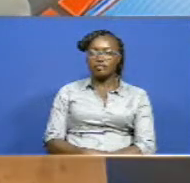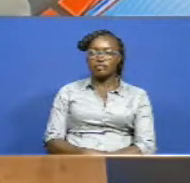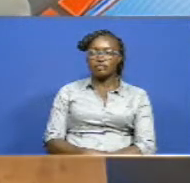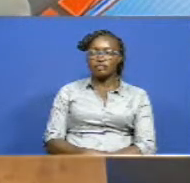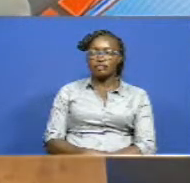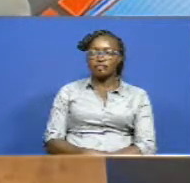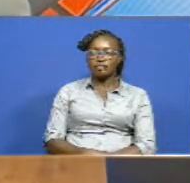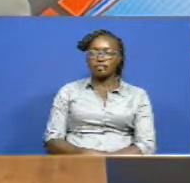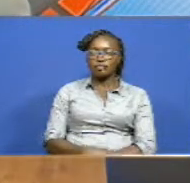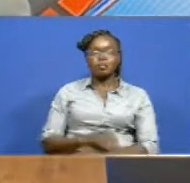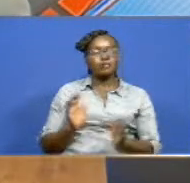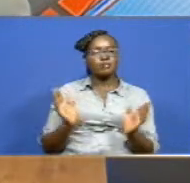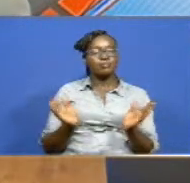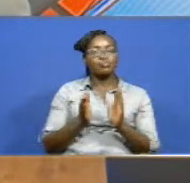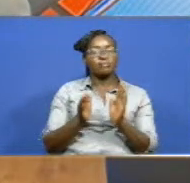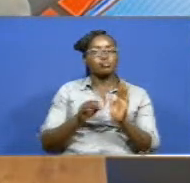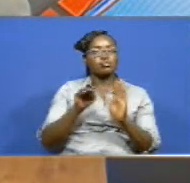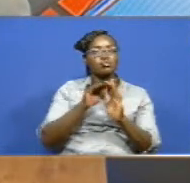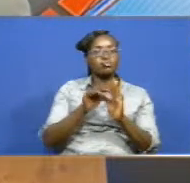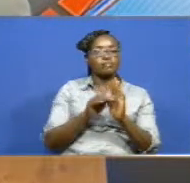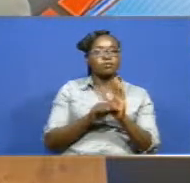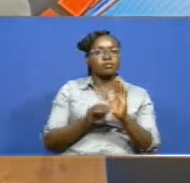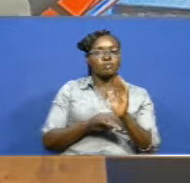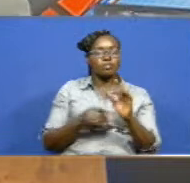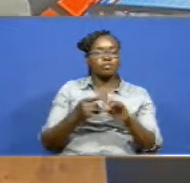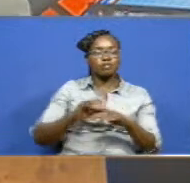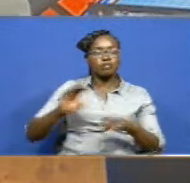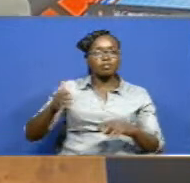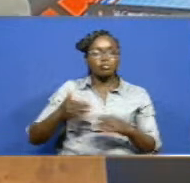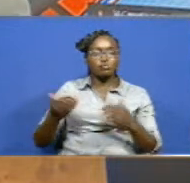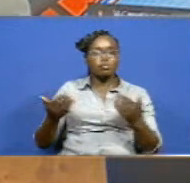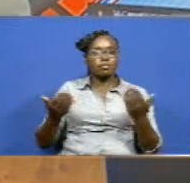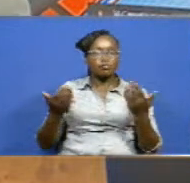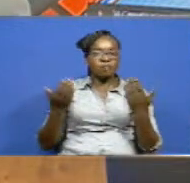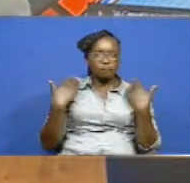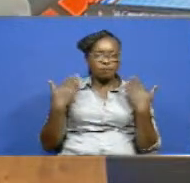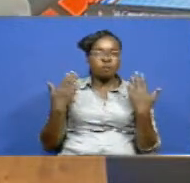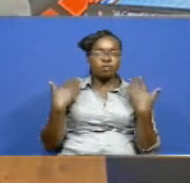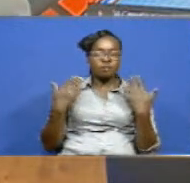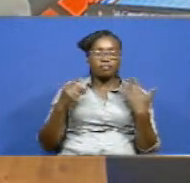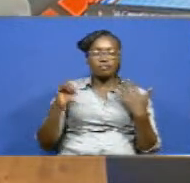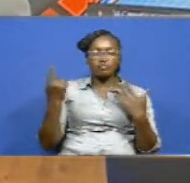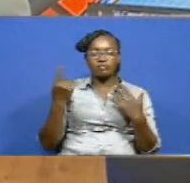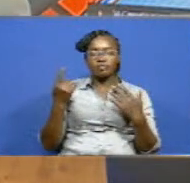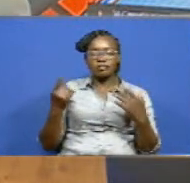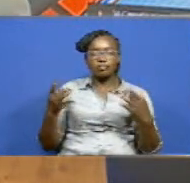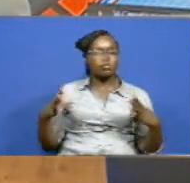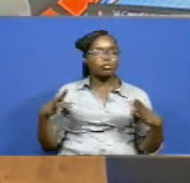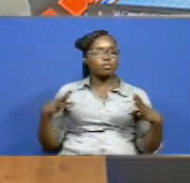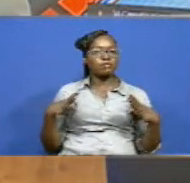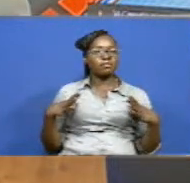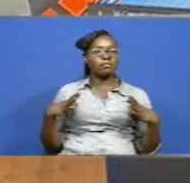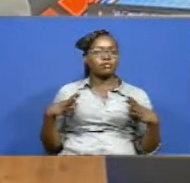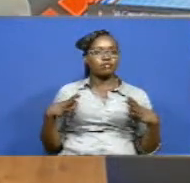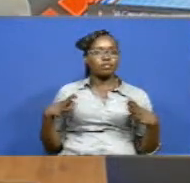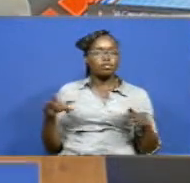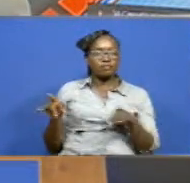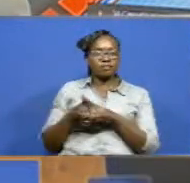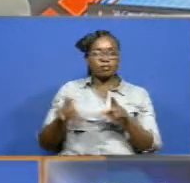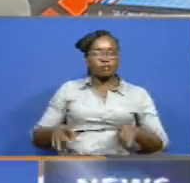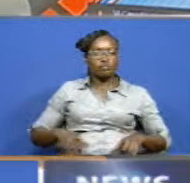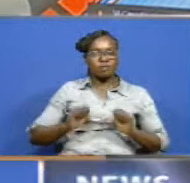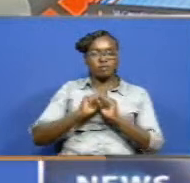And those encouraging sentiments from the county of Meru leads us to our first break. We are also live on our social